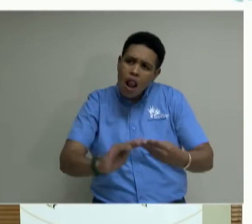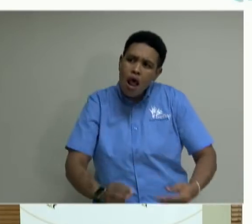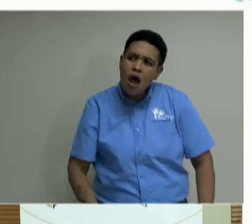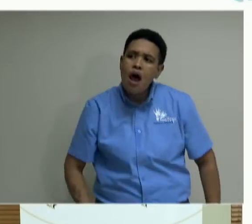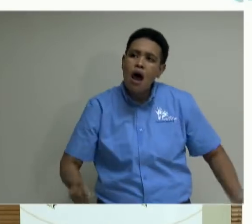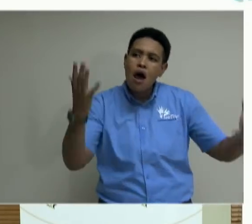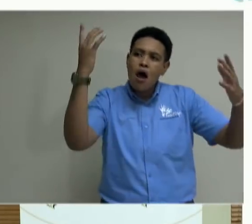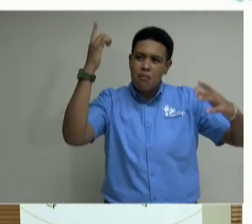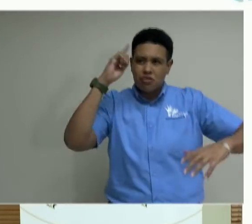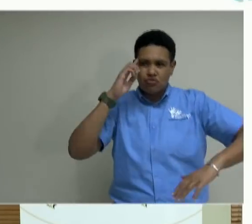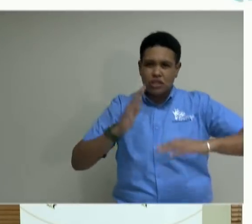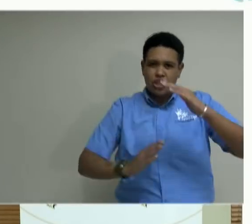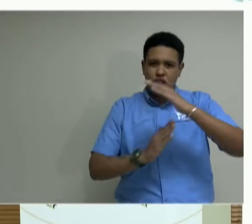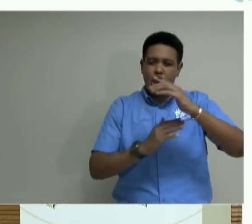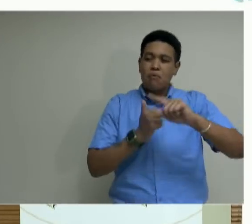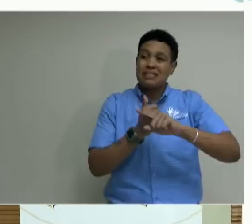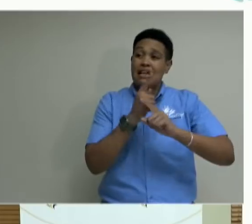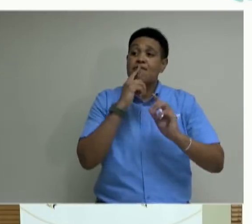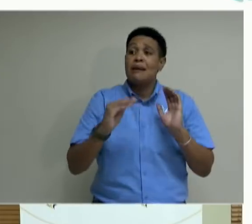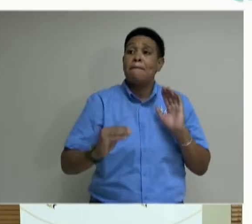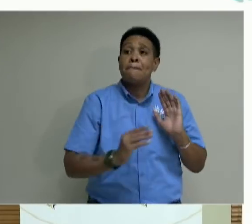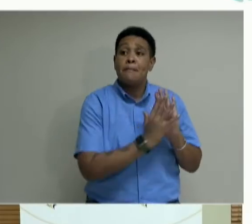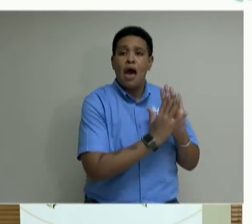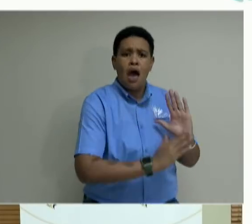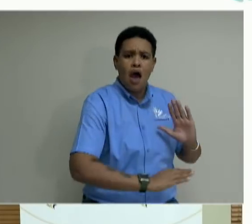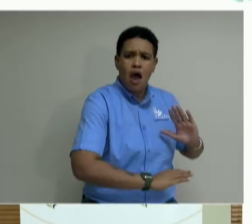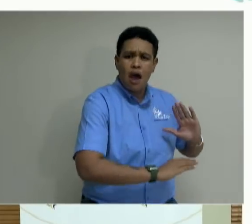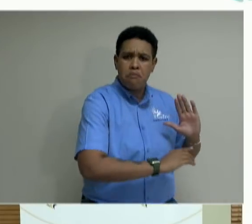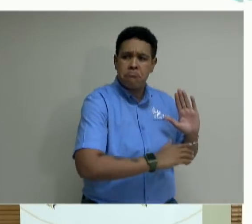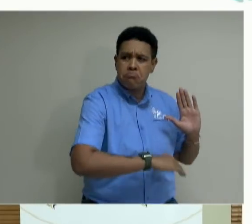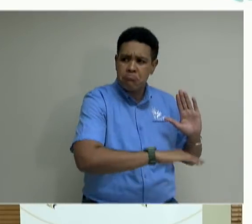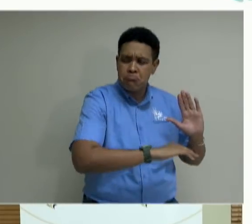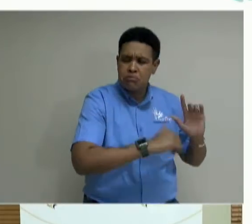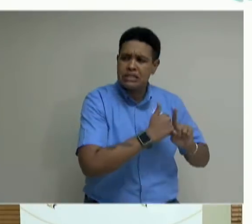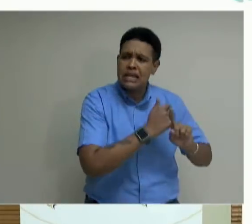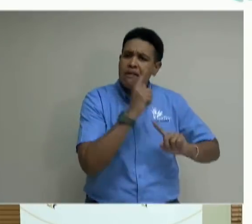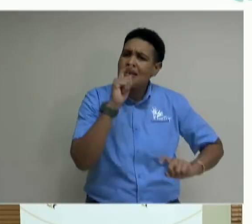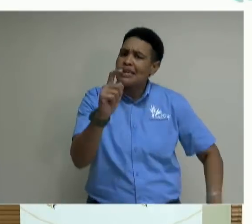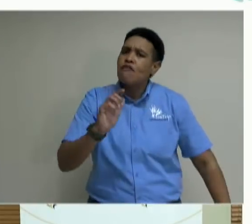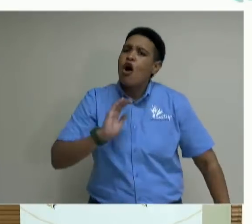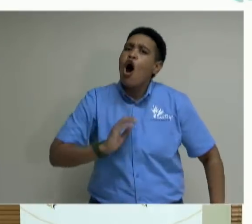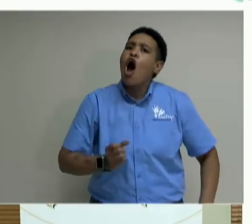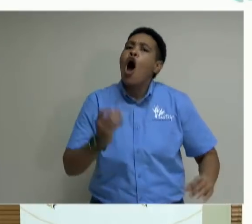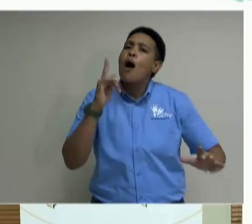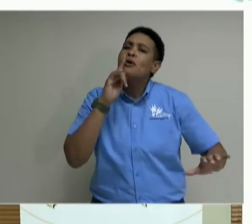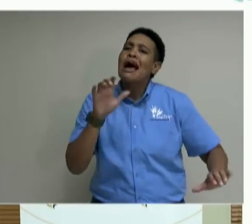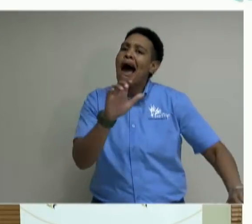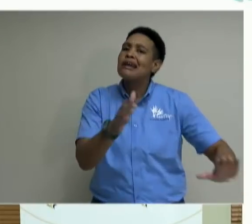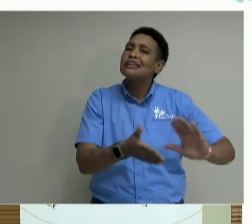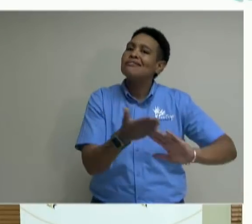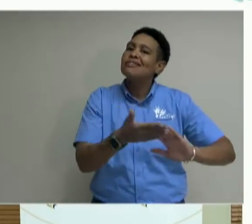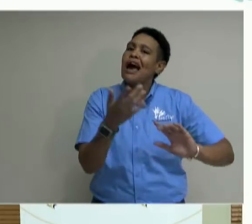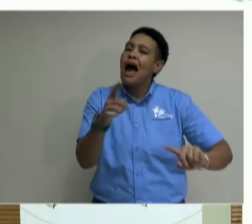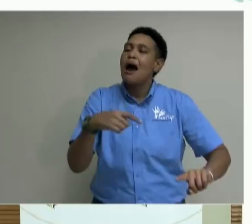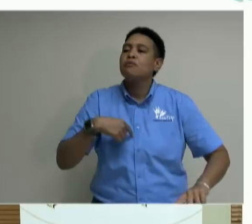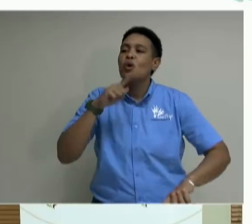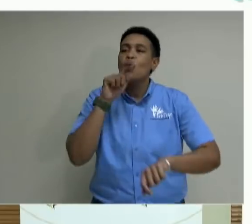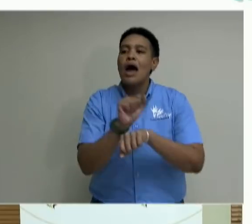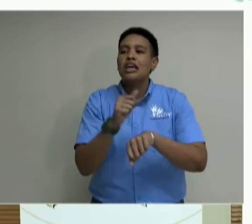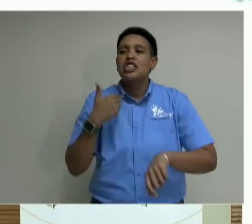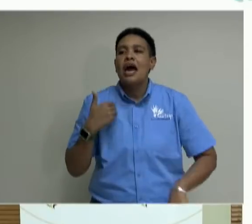top, and the map at the bottom gives us the numbers of active cases. So we actually